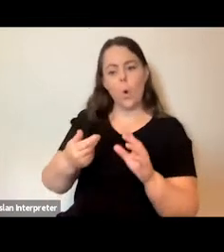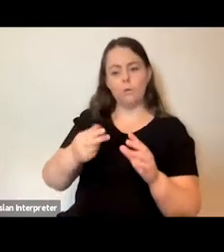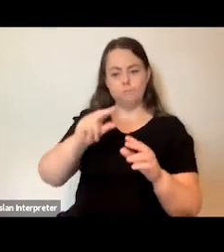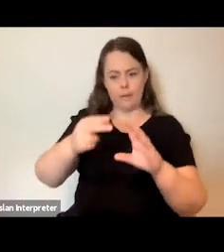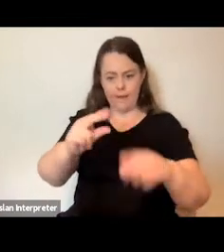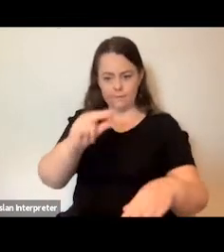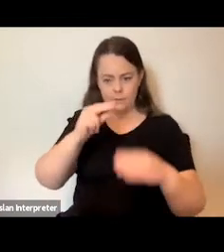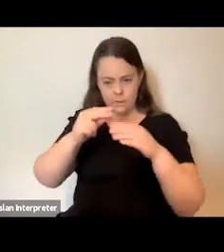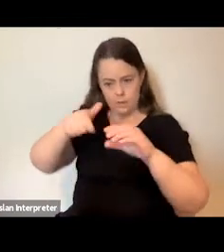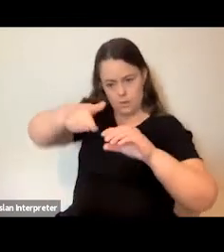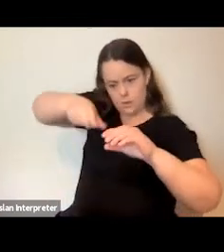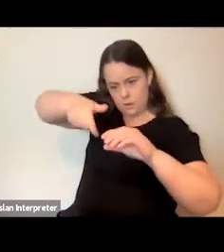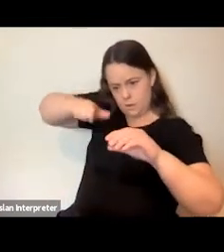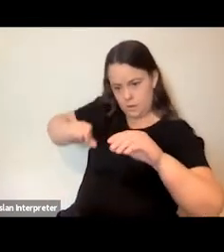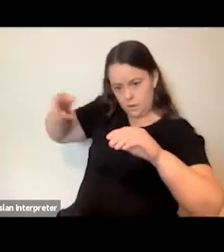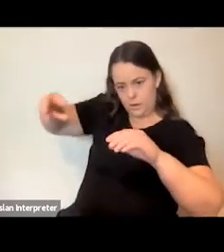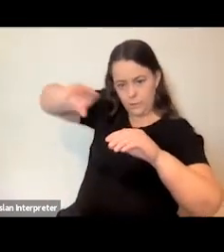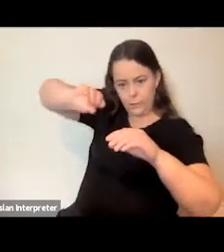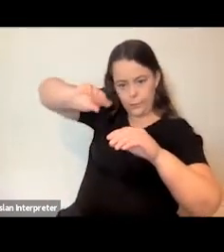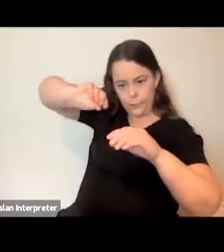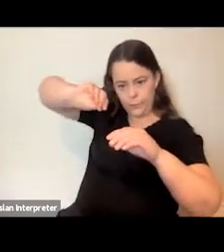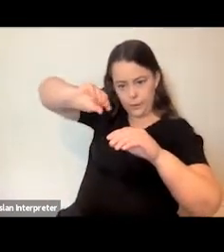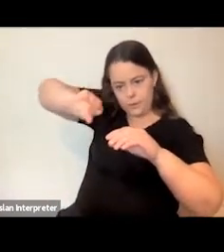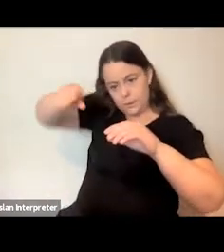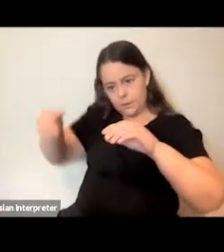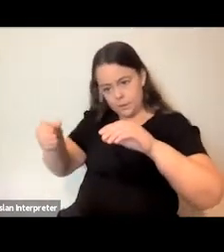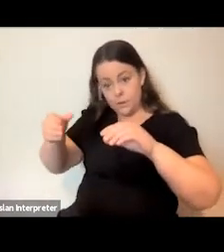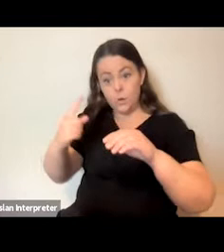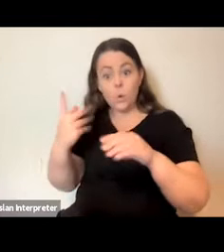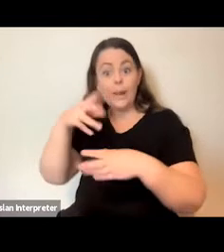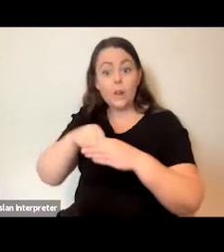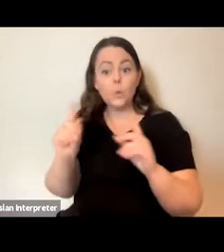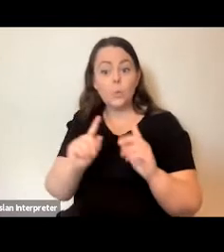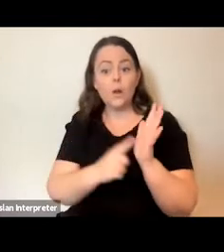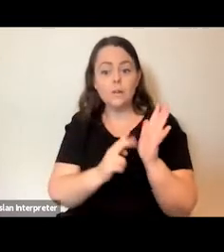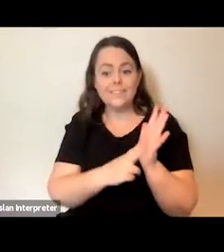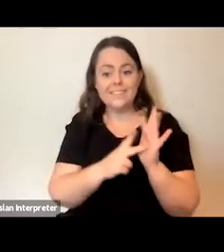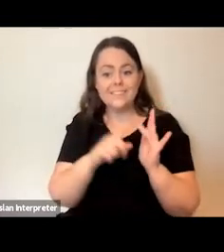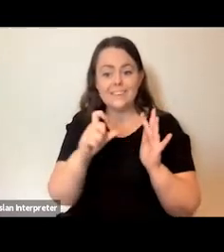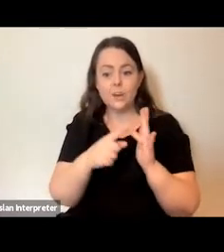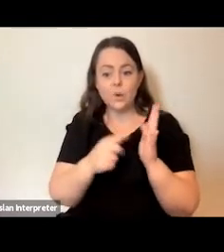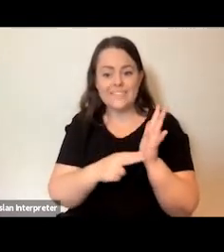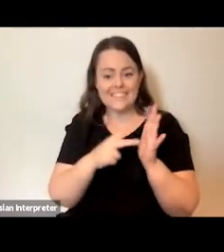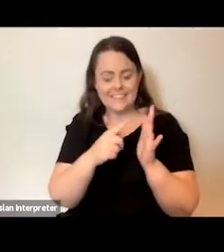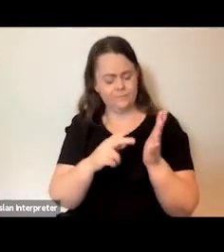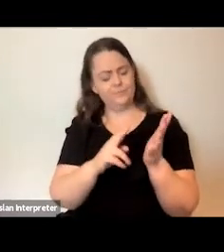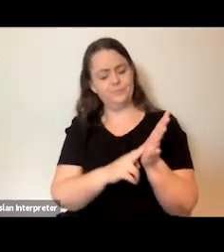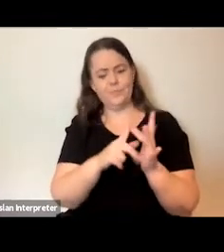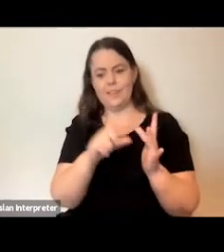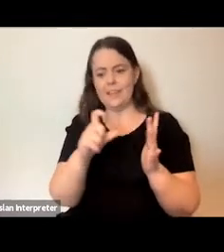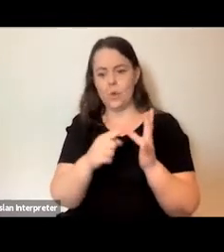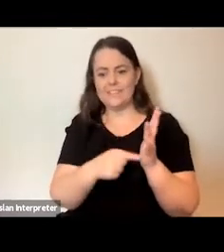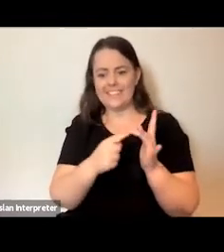So the question for us is really, what impact that's going to have on our samples, and particularly what impact is it going to have on those who are